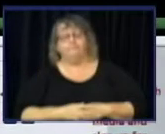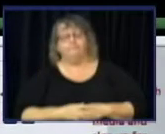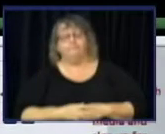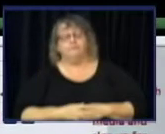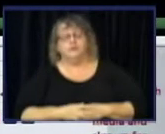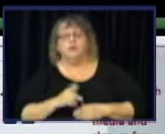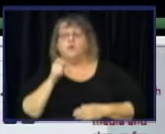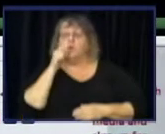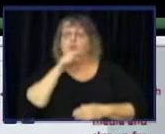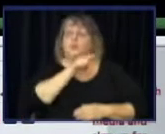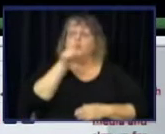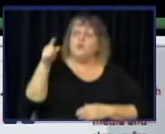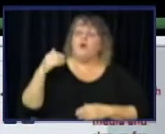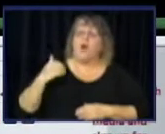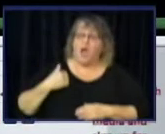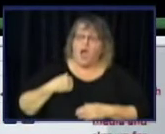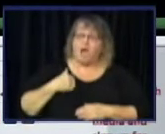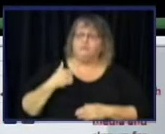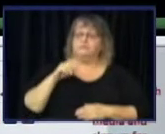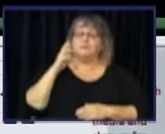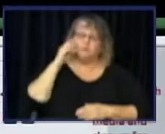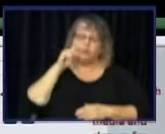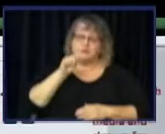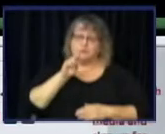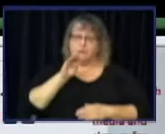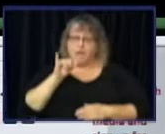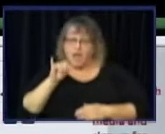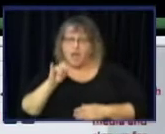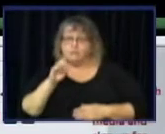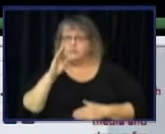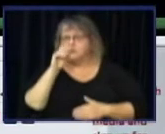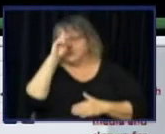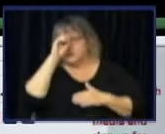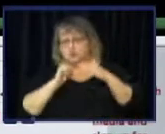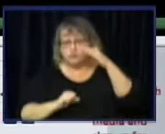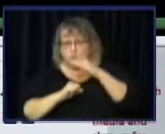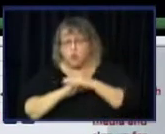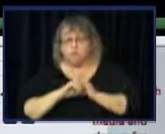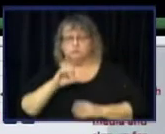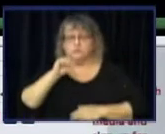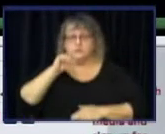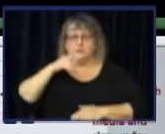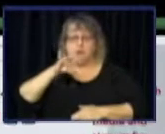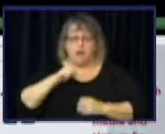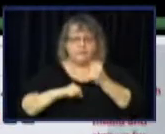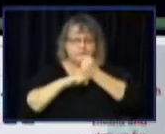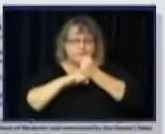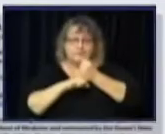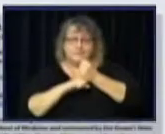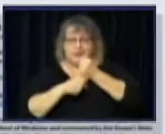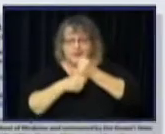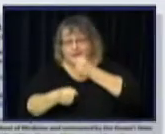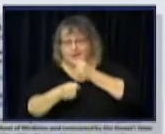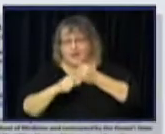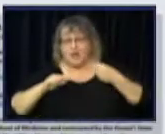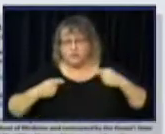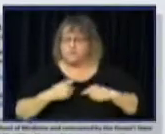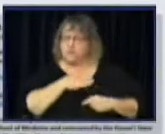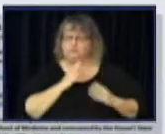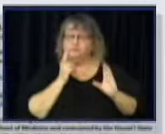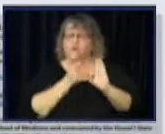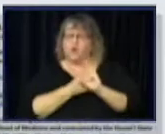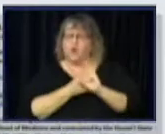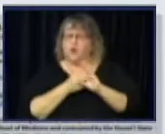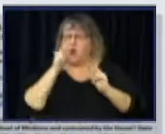So for those of you who have had a traumatic brain injury or stroke or spinal cord injury, please consider joining the